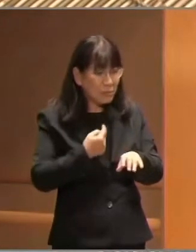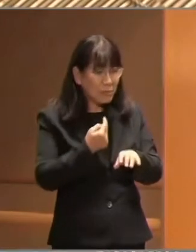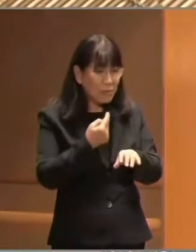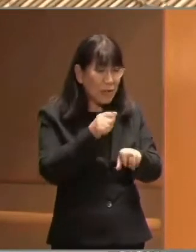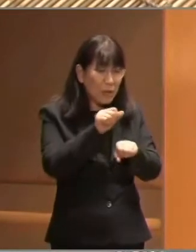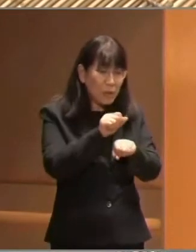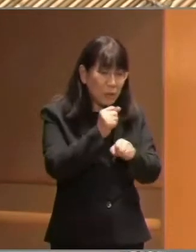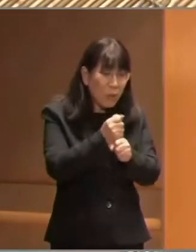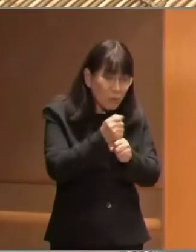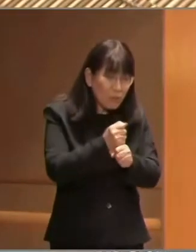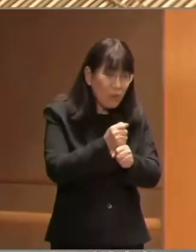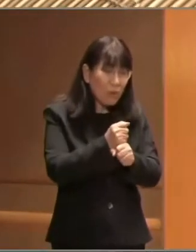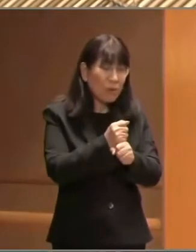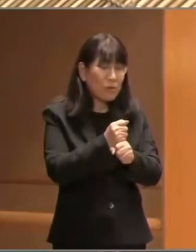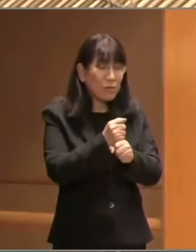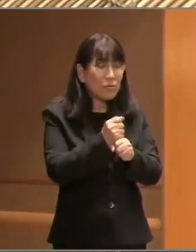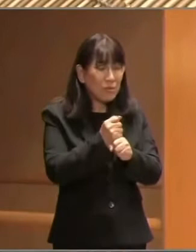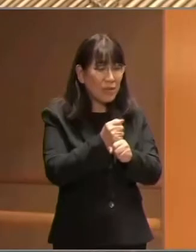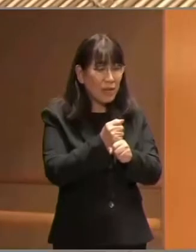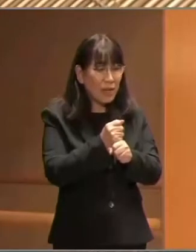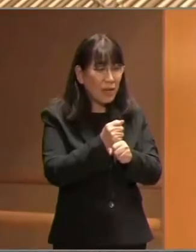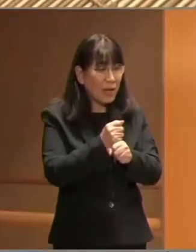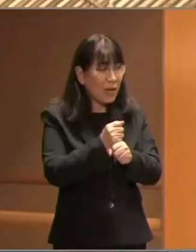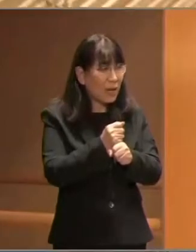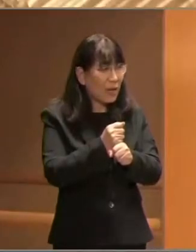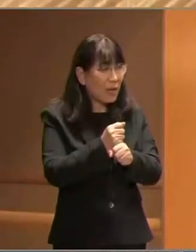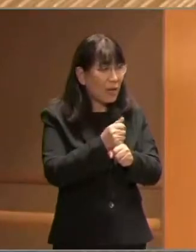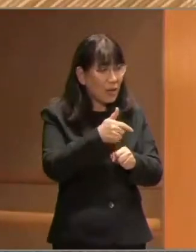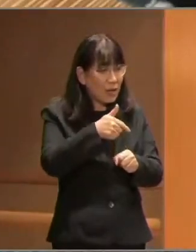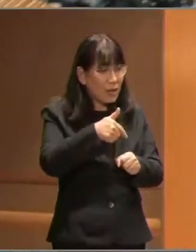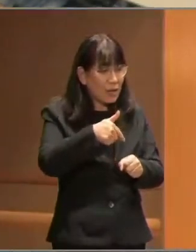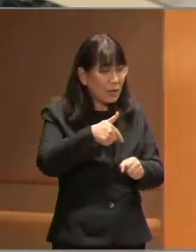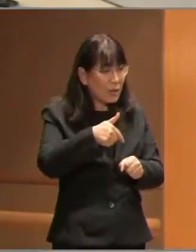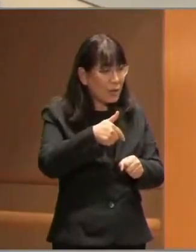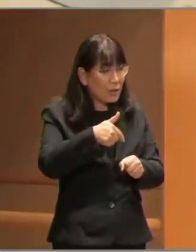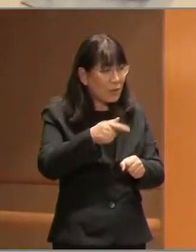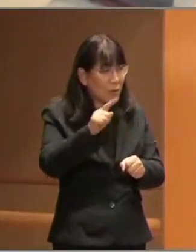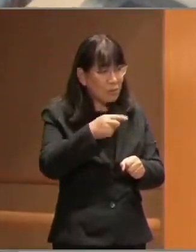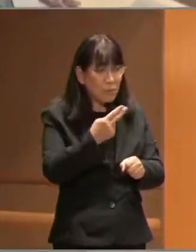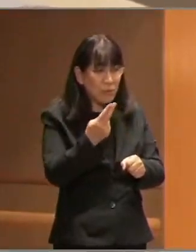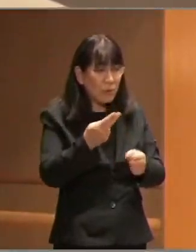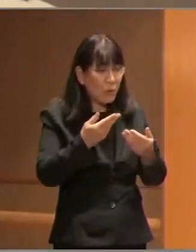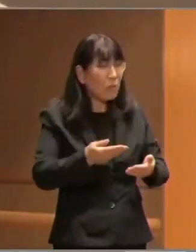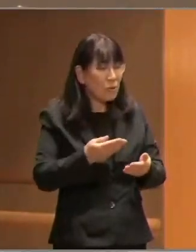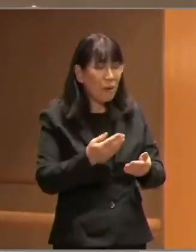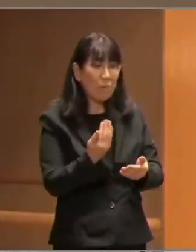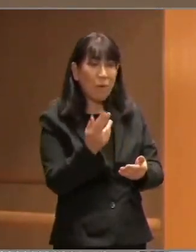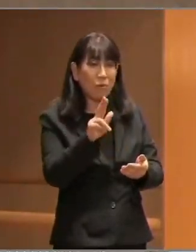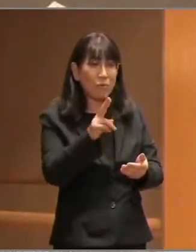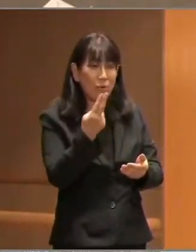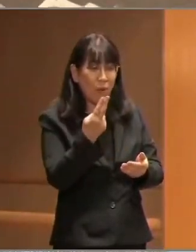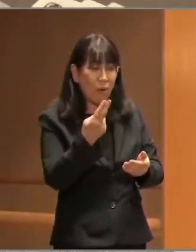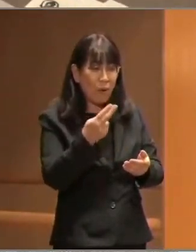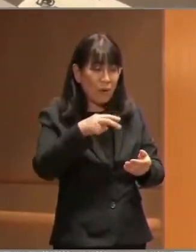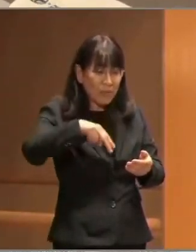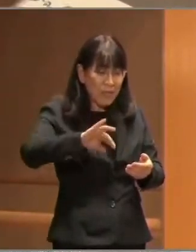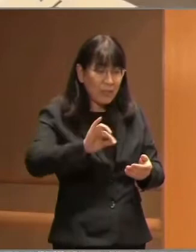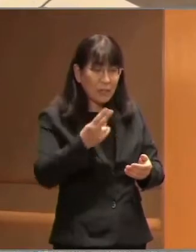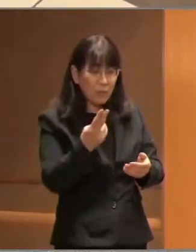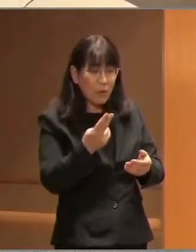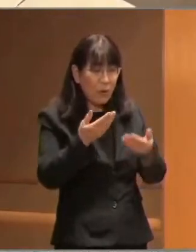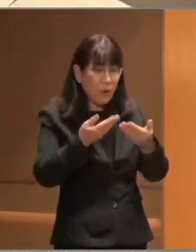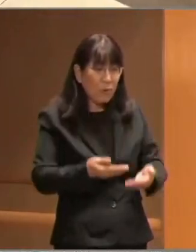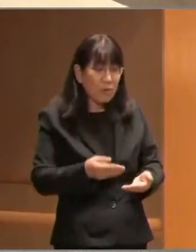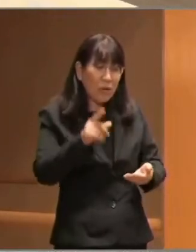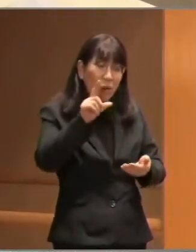And my father even made tools to be able to braid these. And by increasing